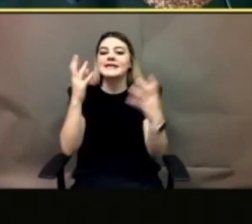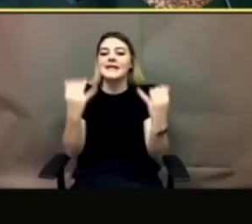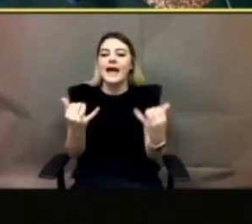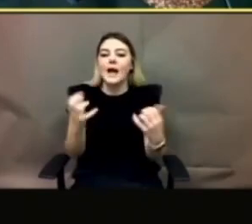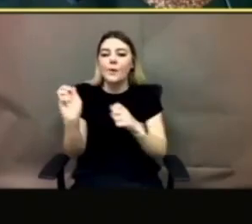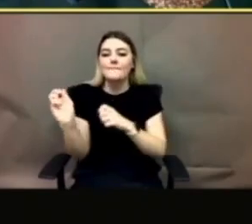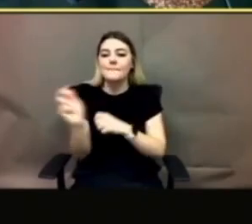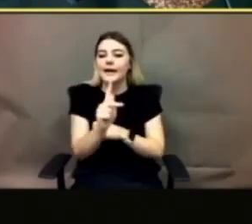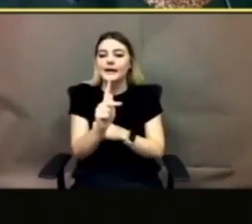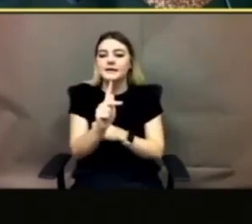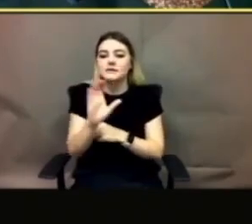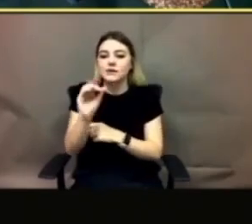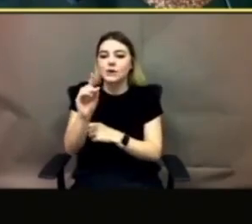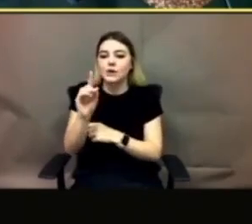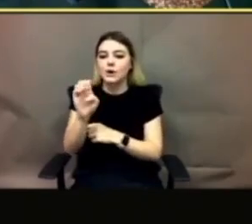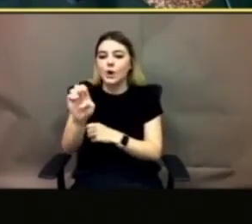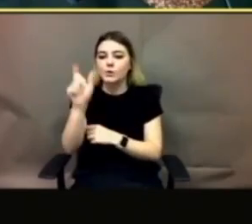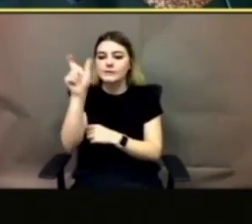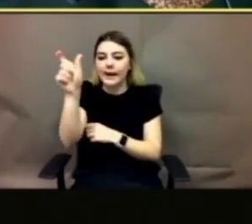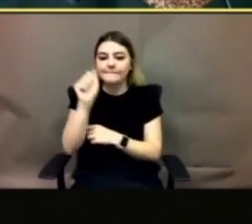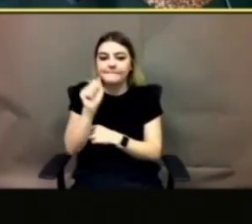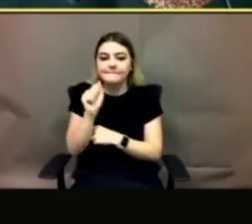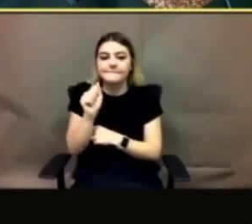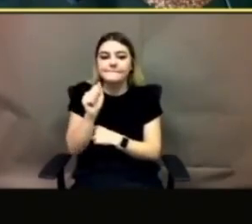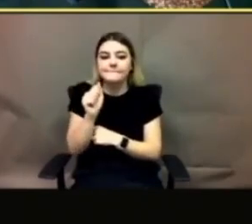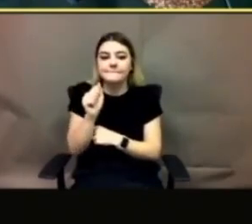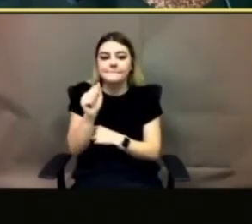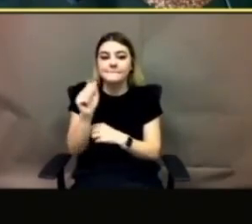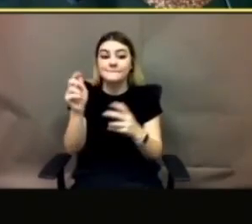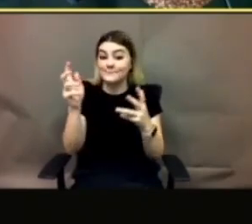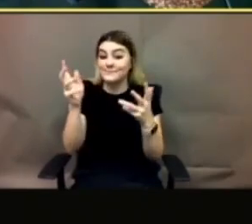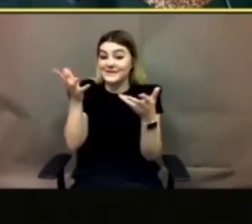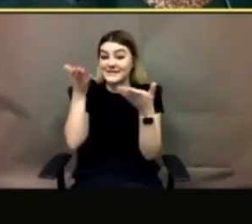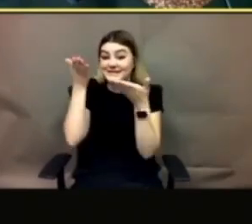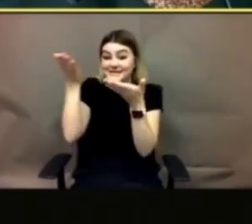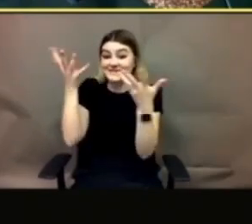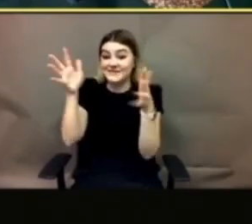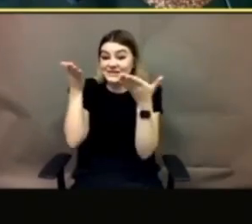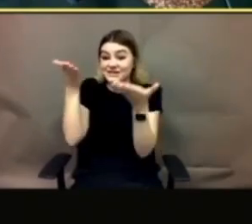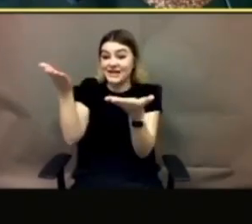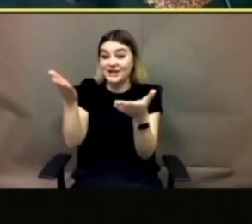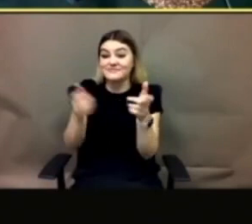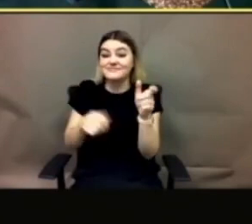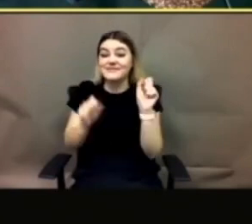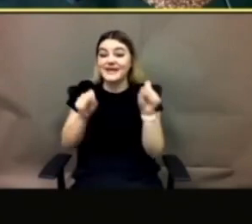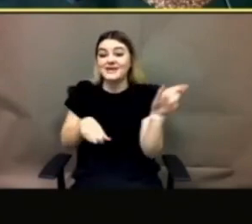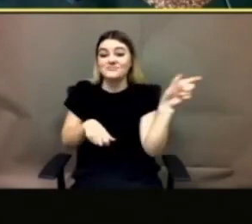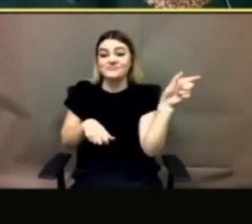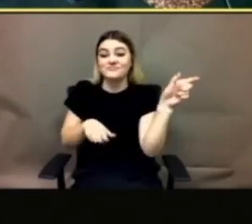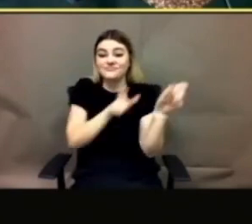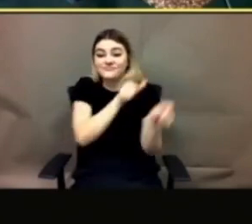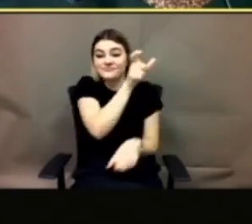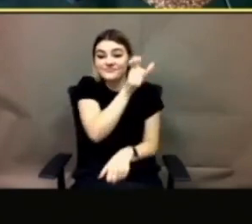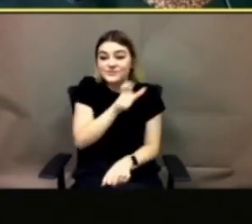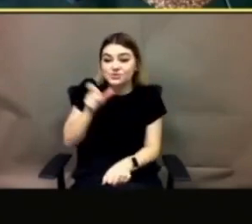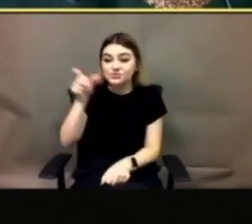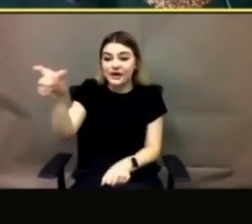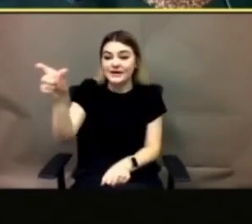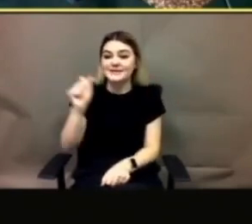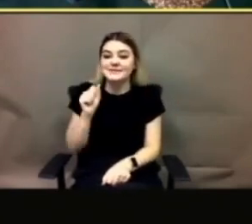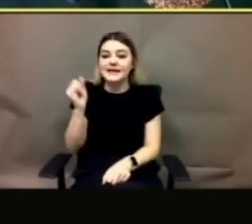note is in the block already. I can just click on it, test it, And if I snap it onto my code